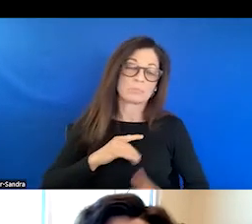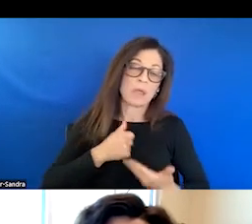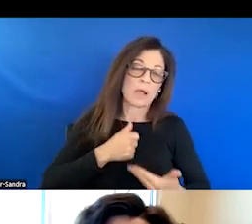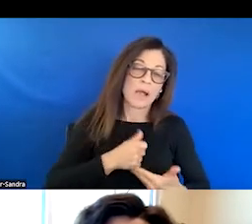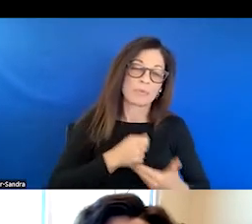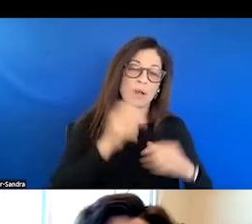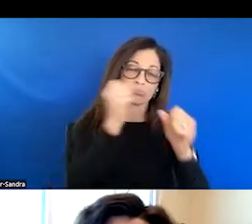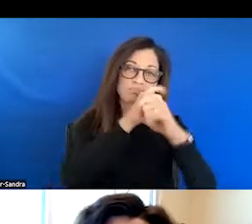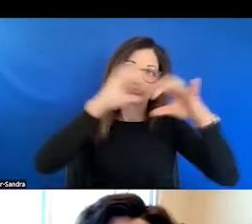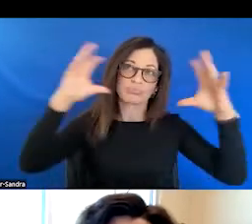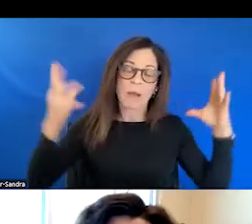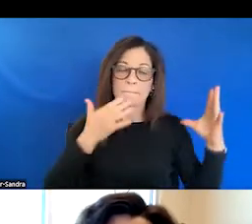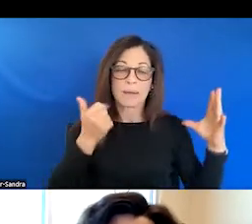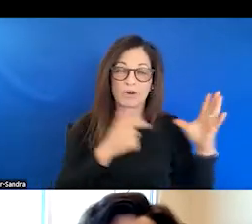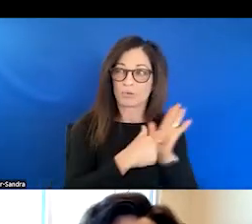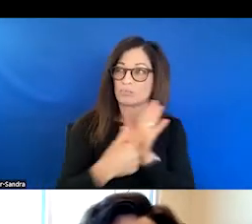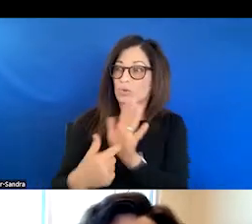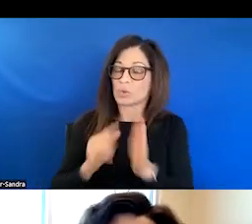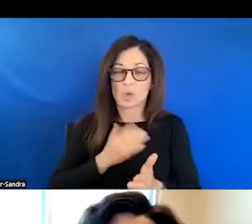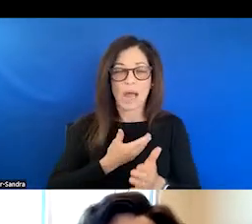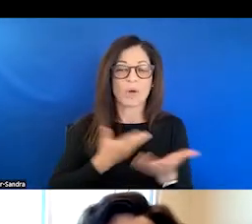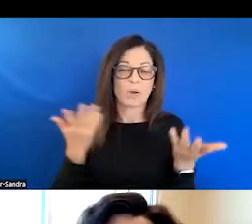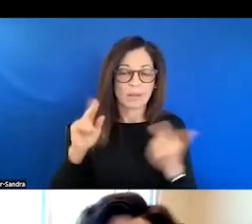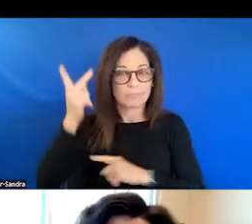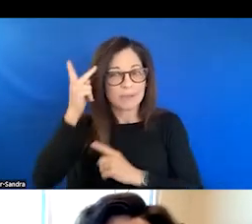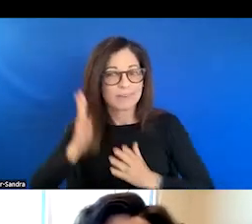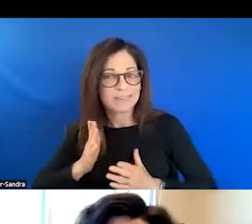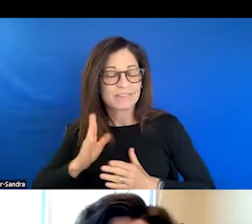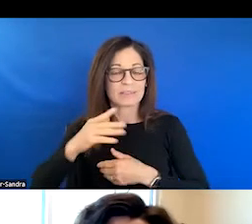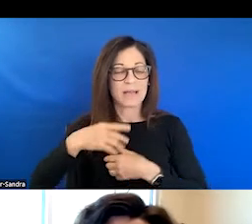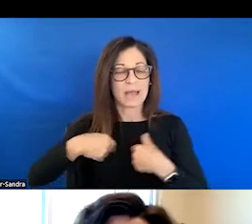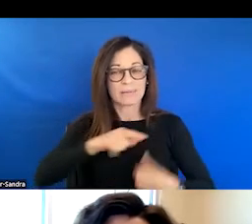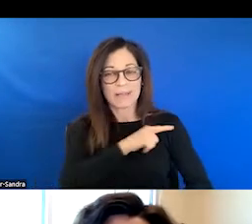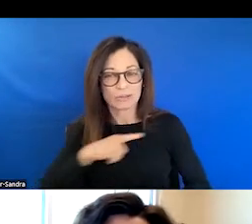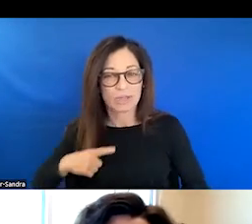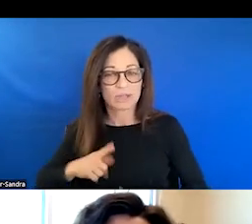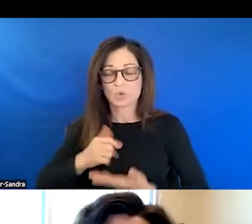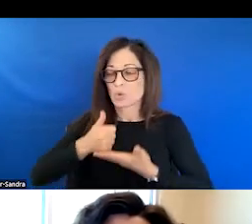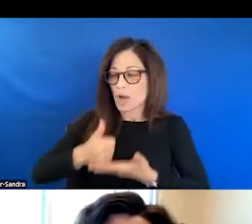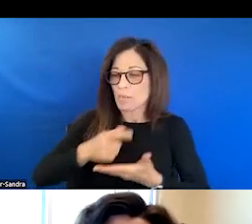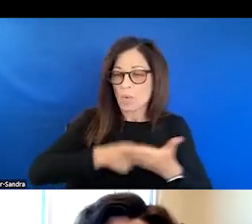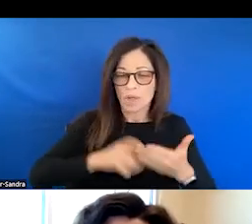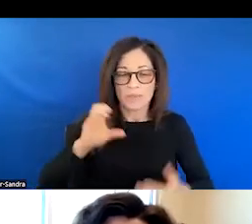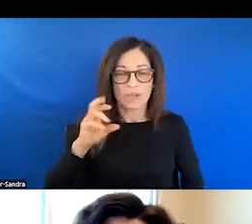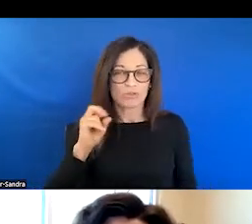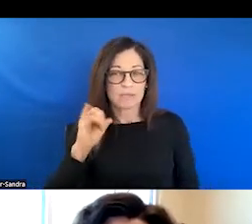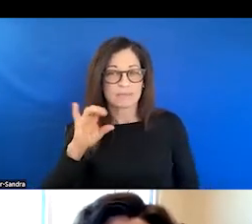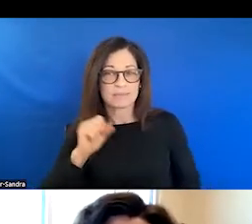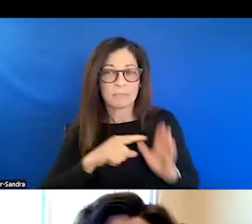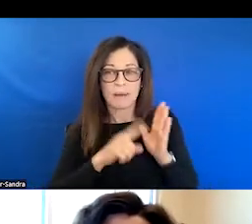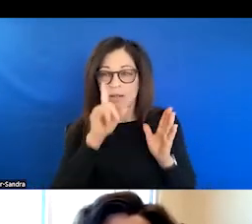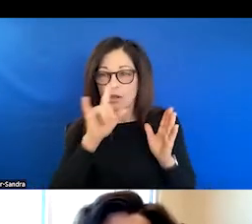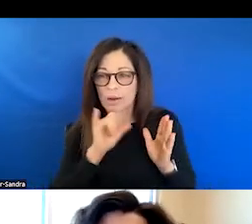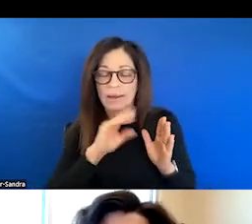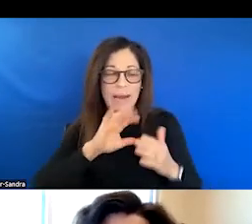picture for our elected officials and help lay out what the crisis model looks like and how the components